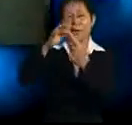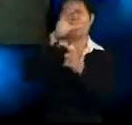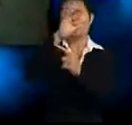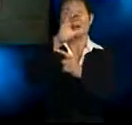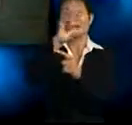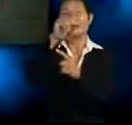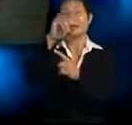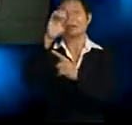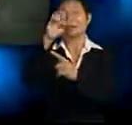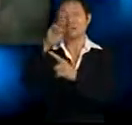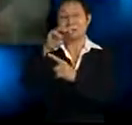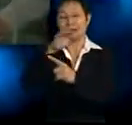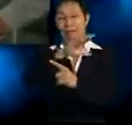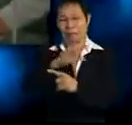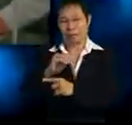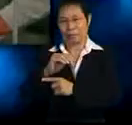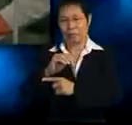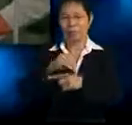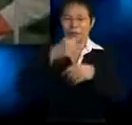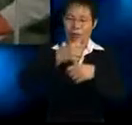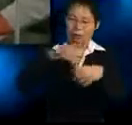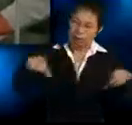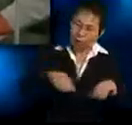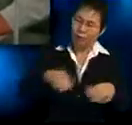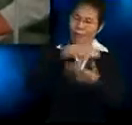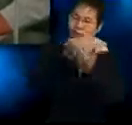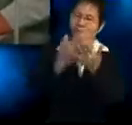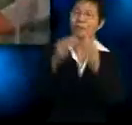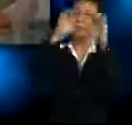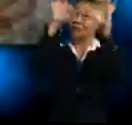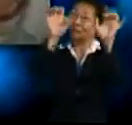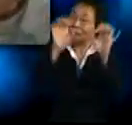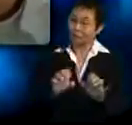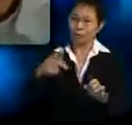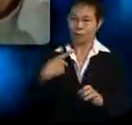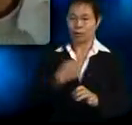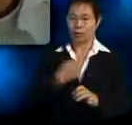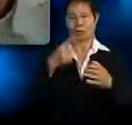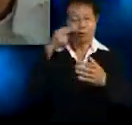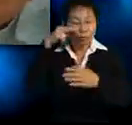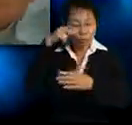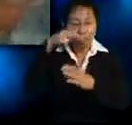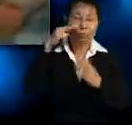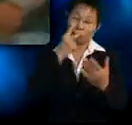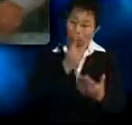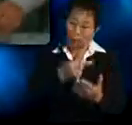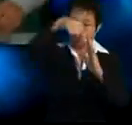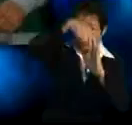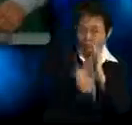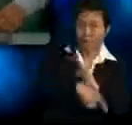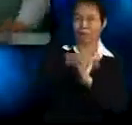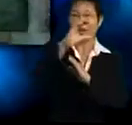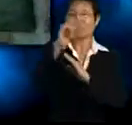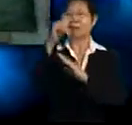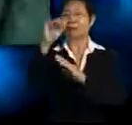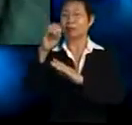calcium carbonate and its properties by doing some experiments. We will also look in detail at calcium